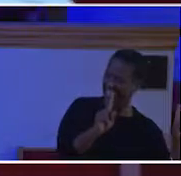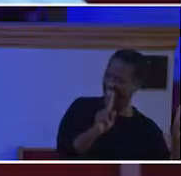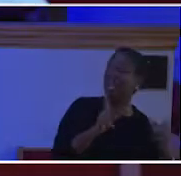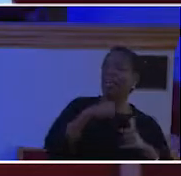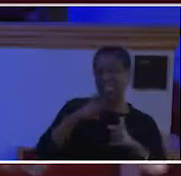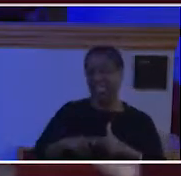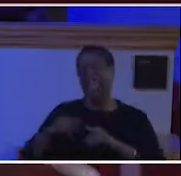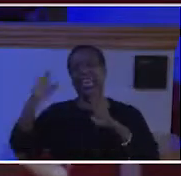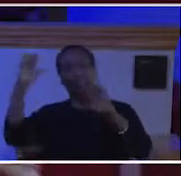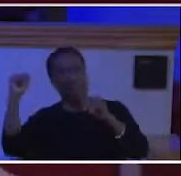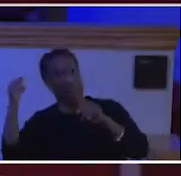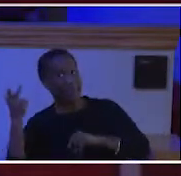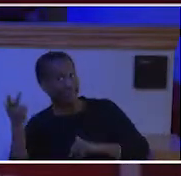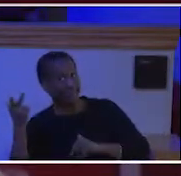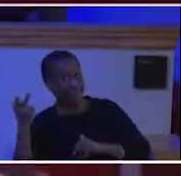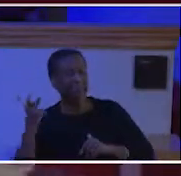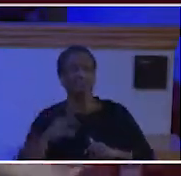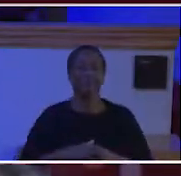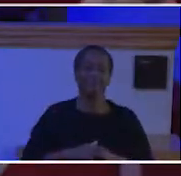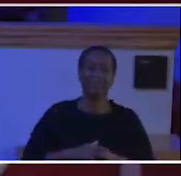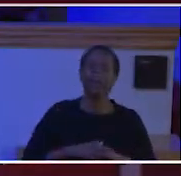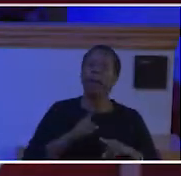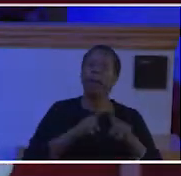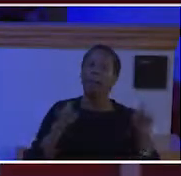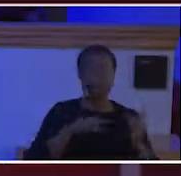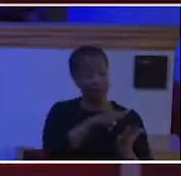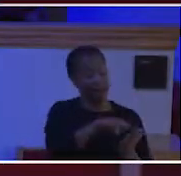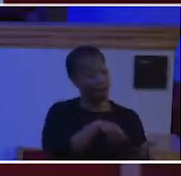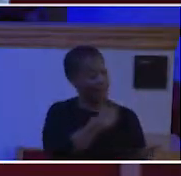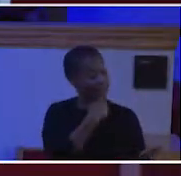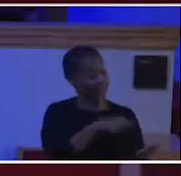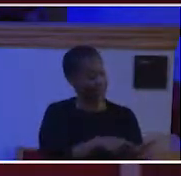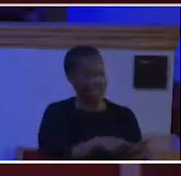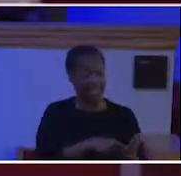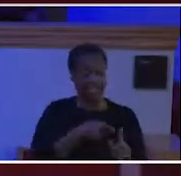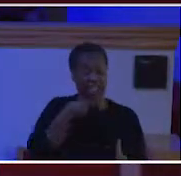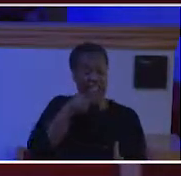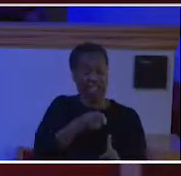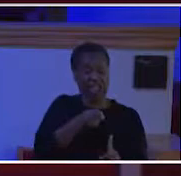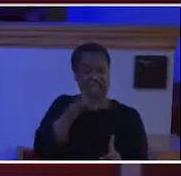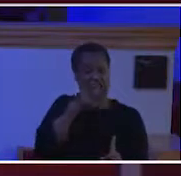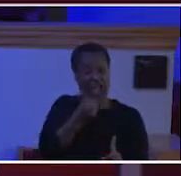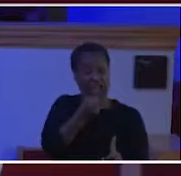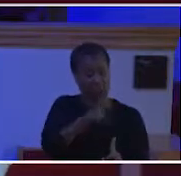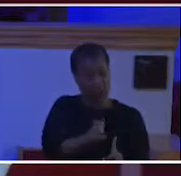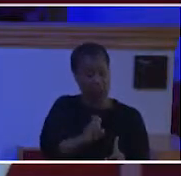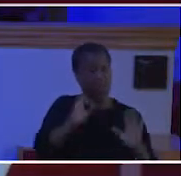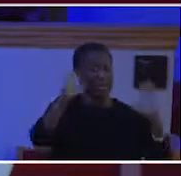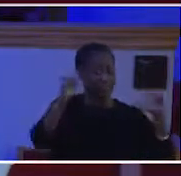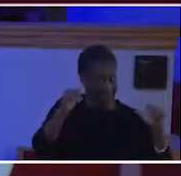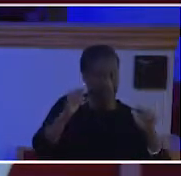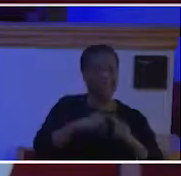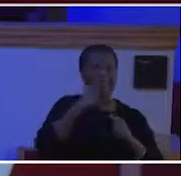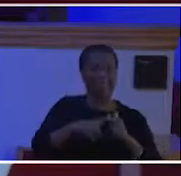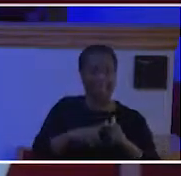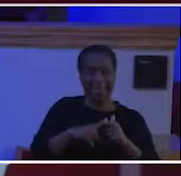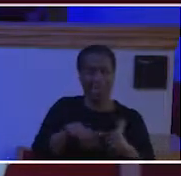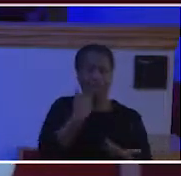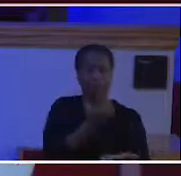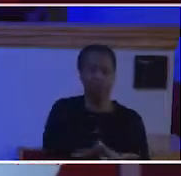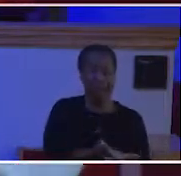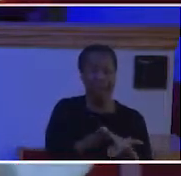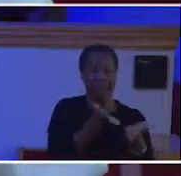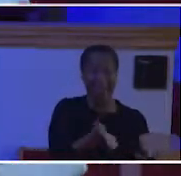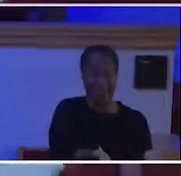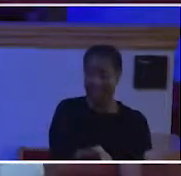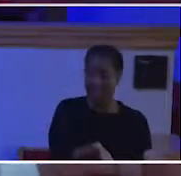then the expectation. But the text says she was expecting. Then when she got to where